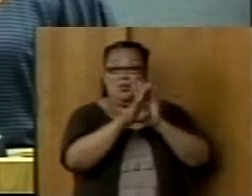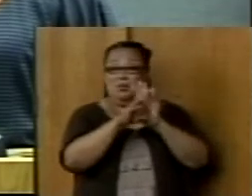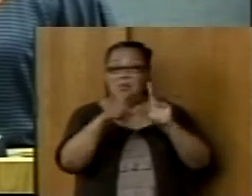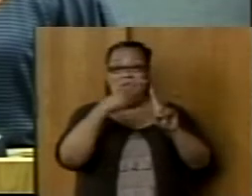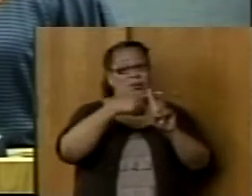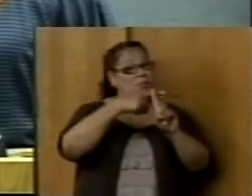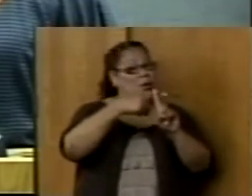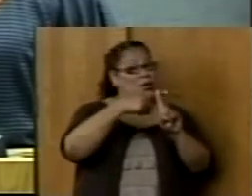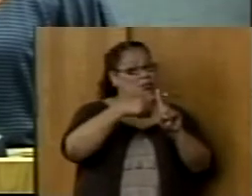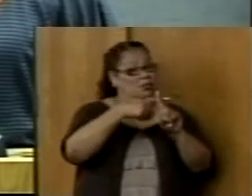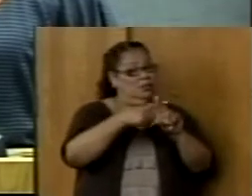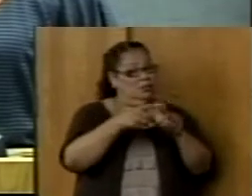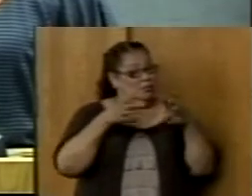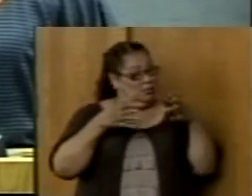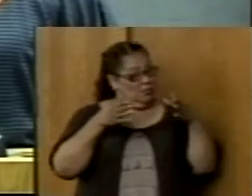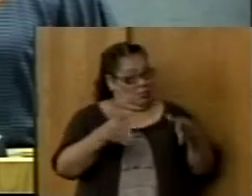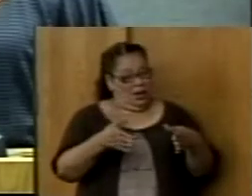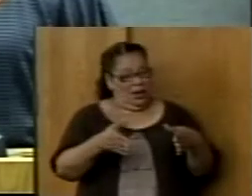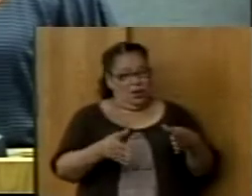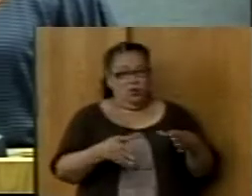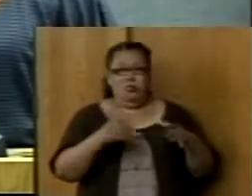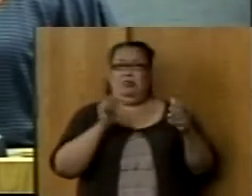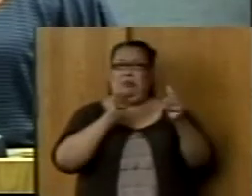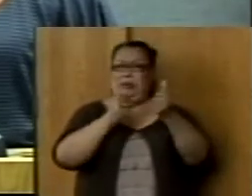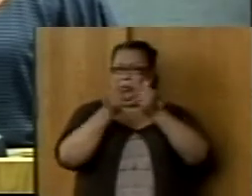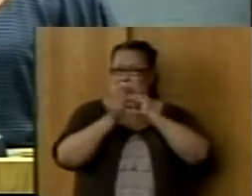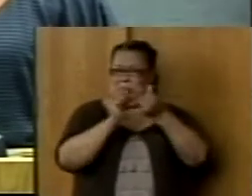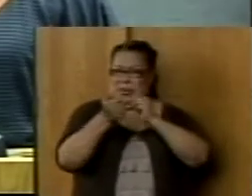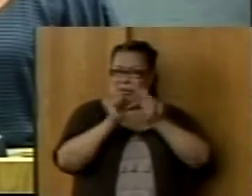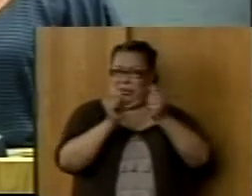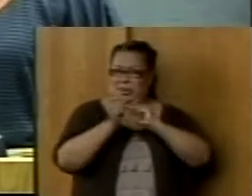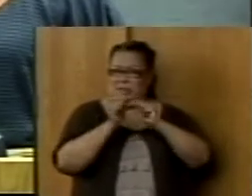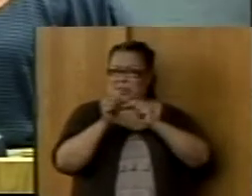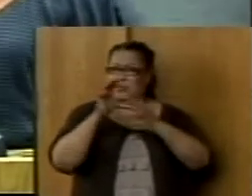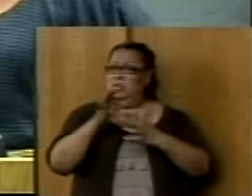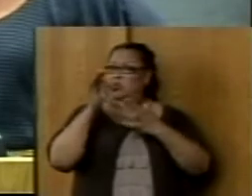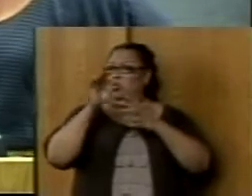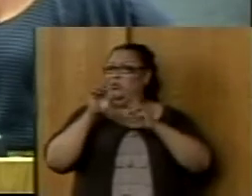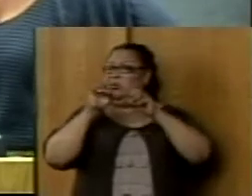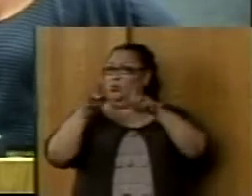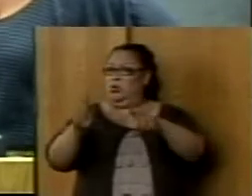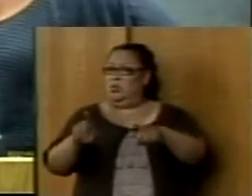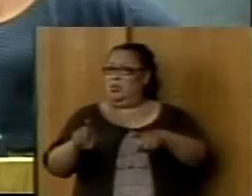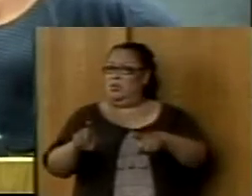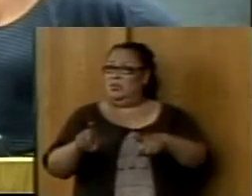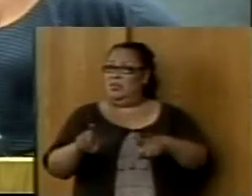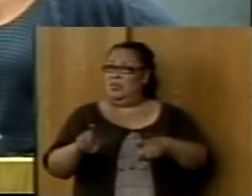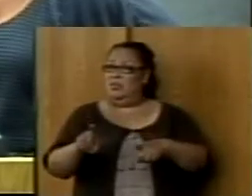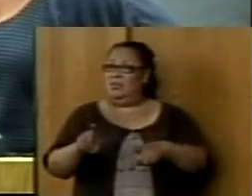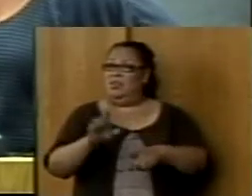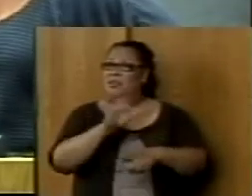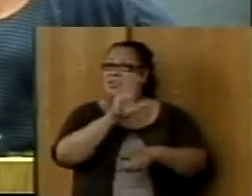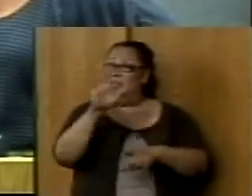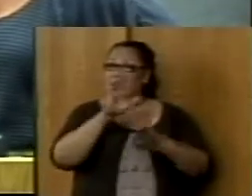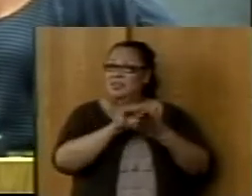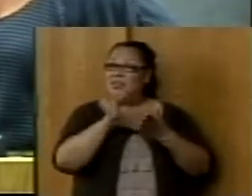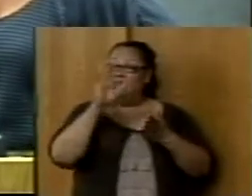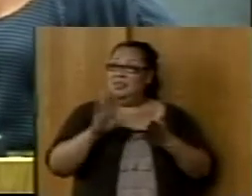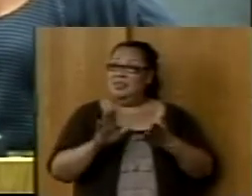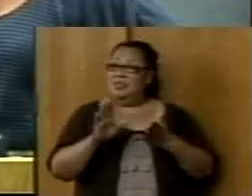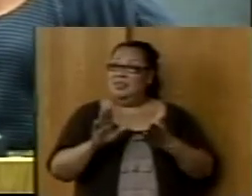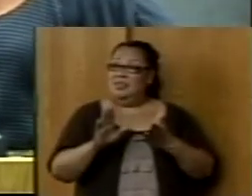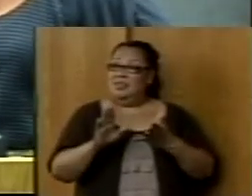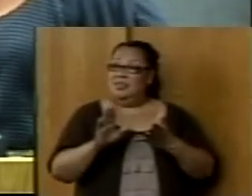very competitive area that he chose to go to. And from what I understand, his teacher, his